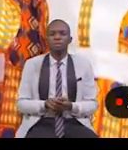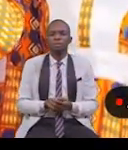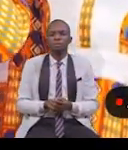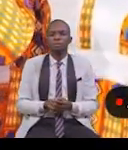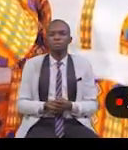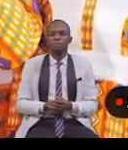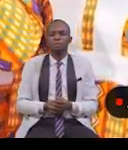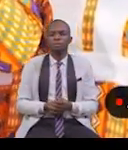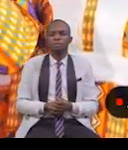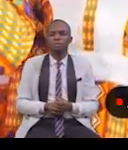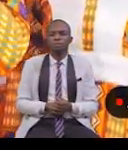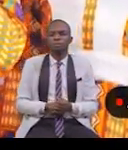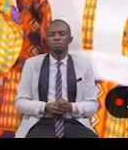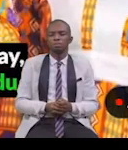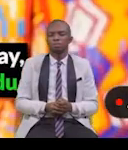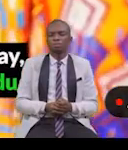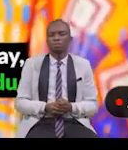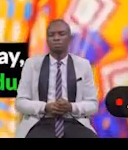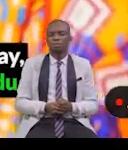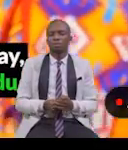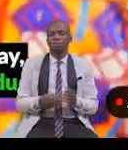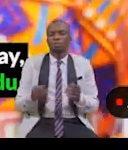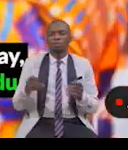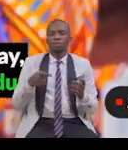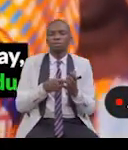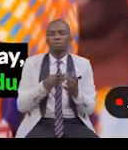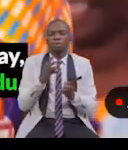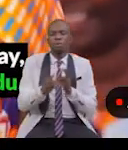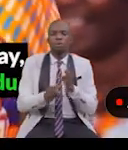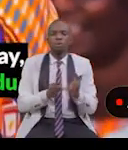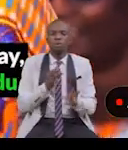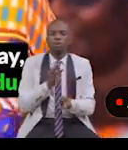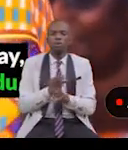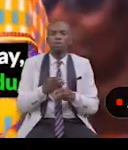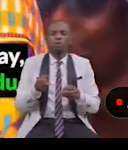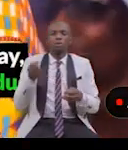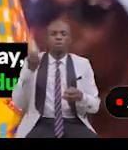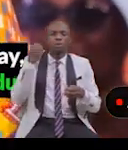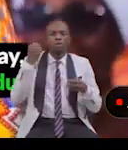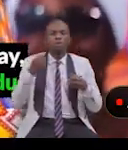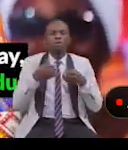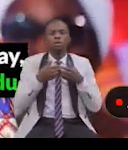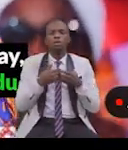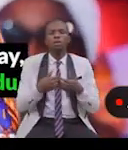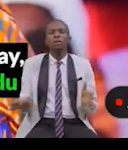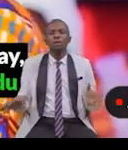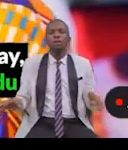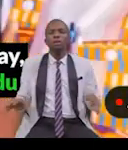calvaire, le calvaire, oh.